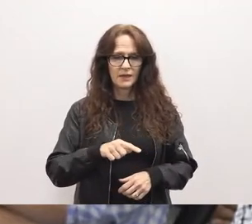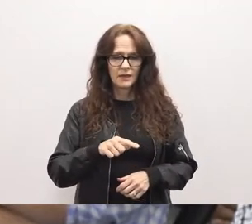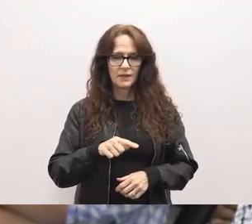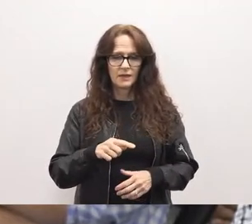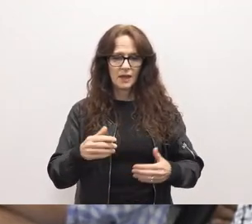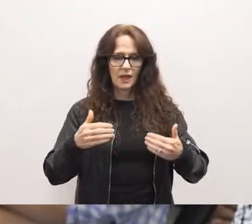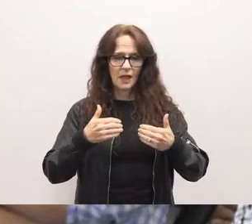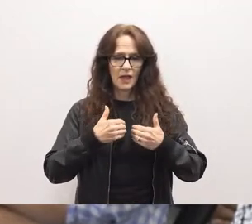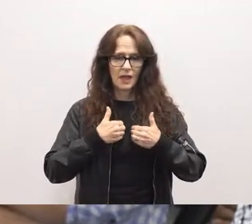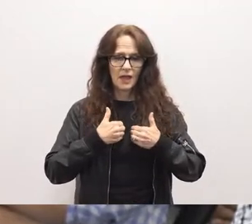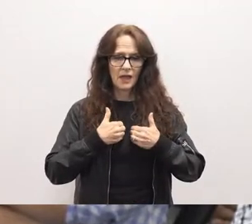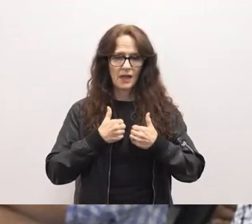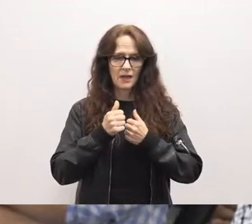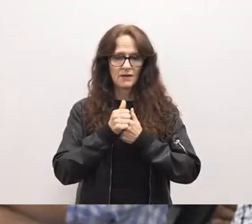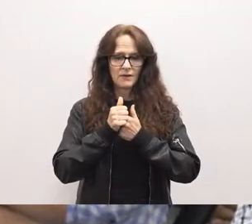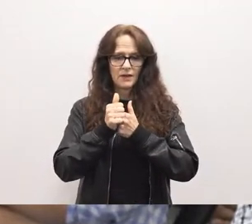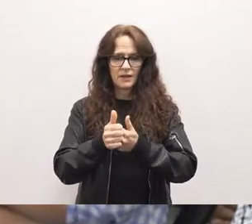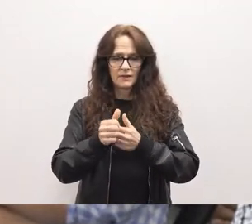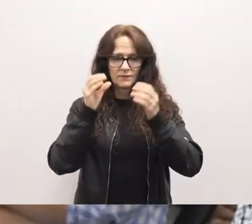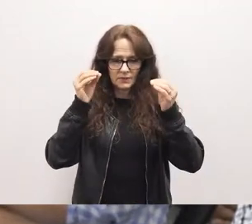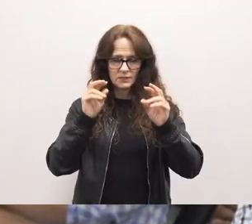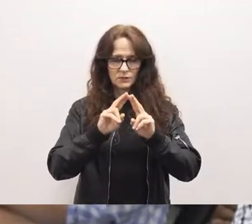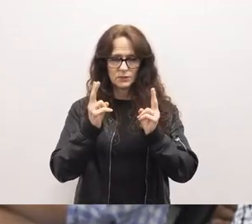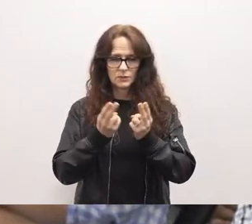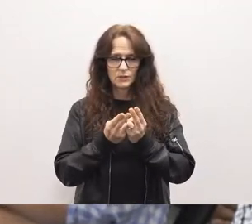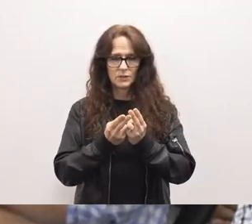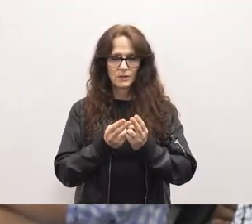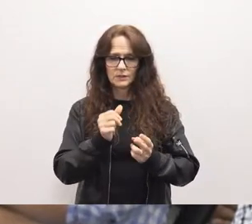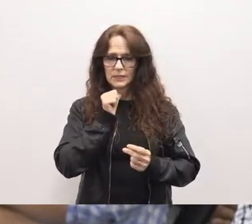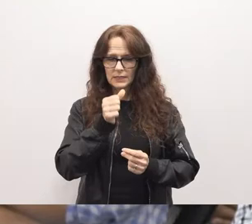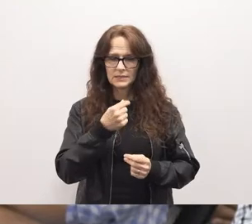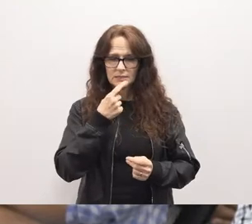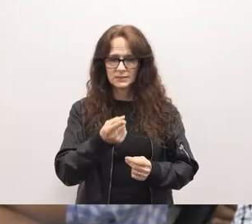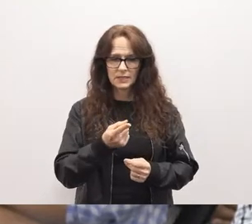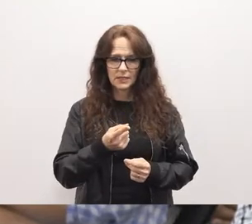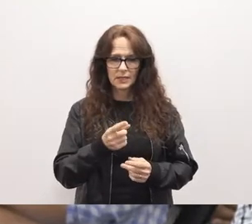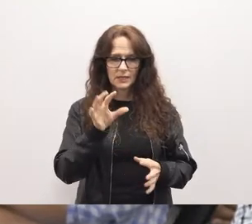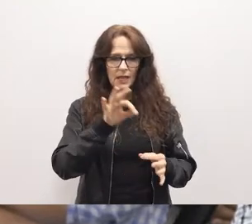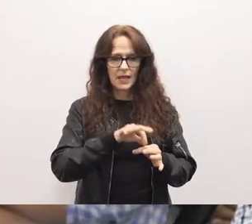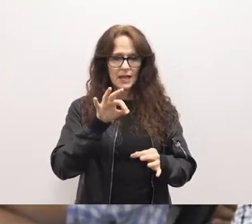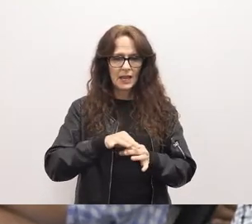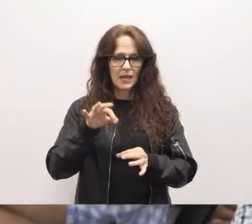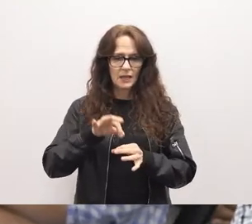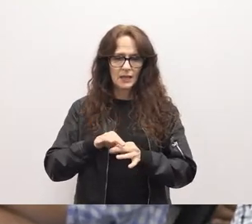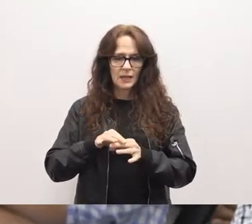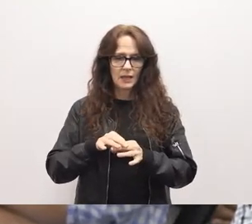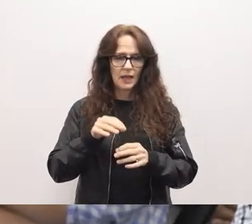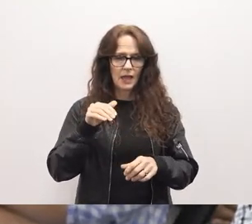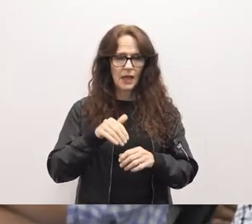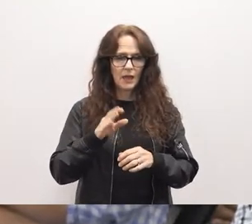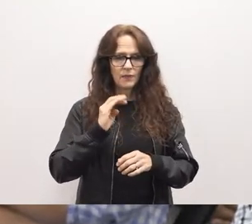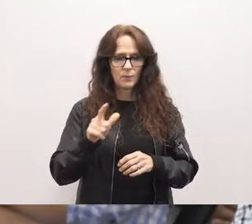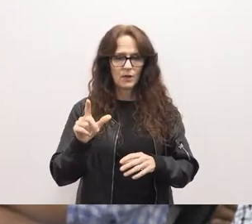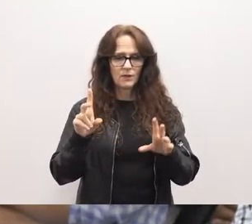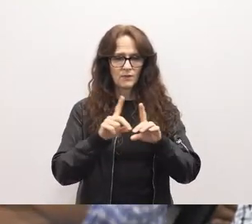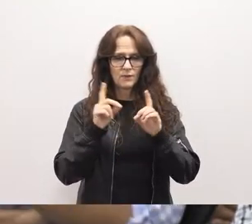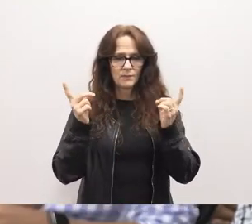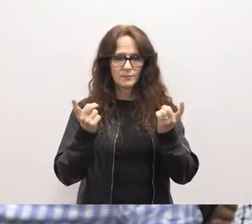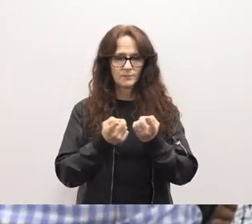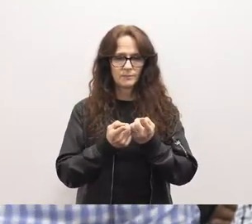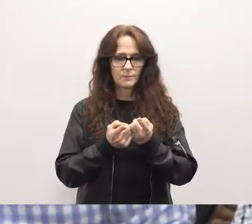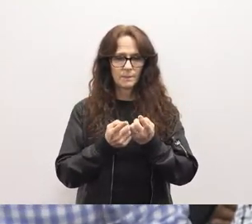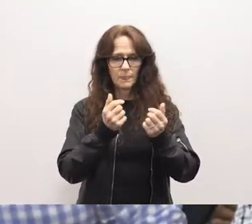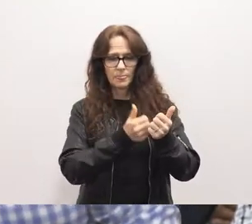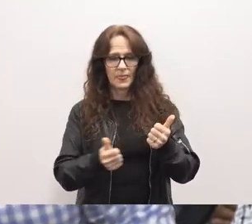to have allegiance to the teachers' union. It does not say that they were elected to serve at the will of district